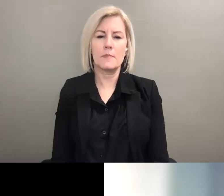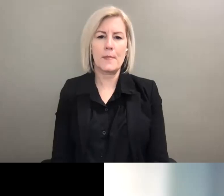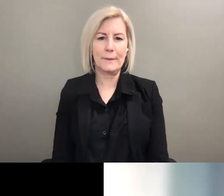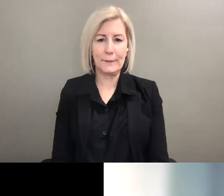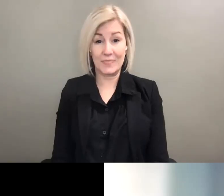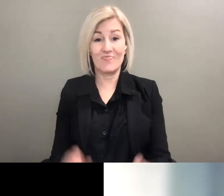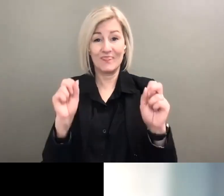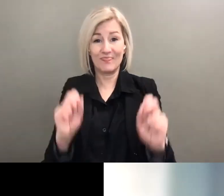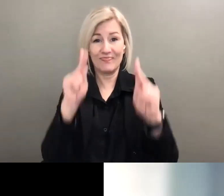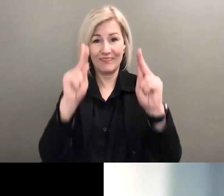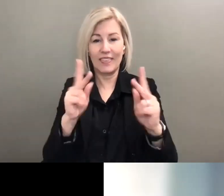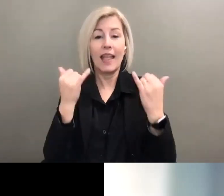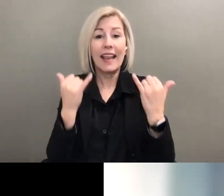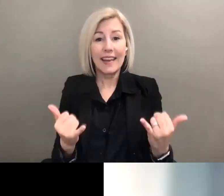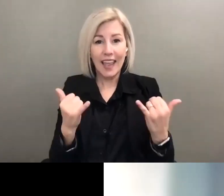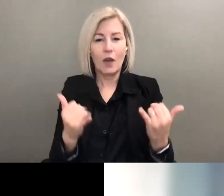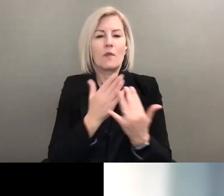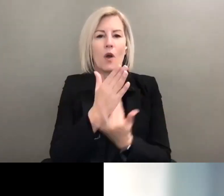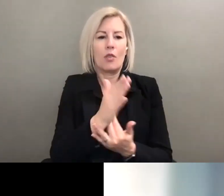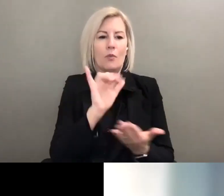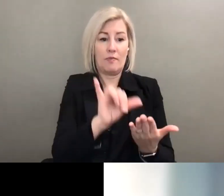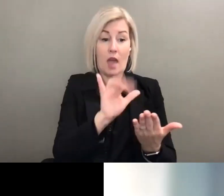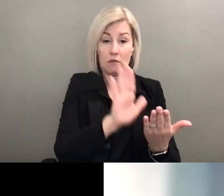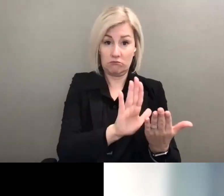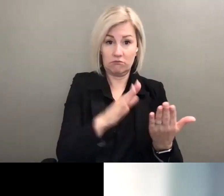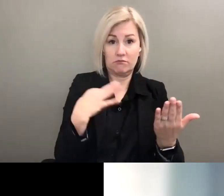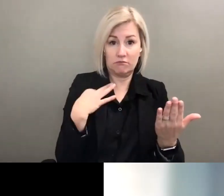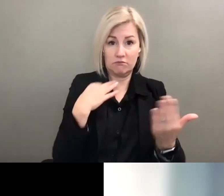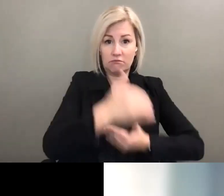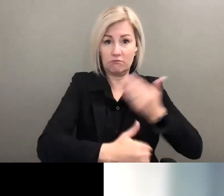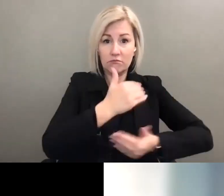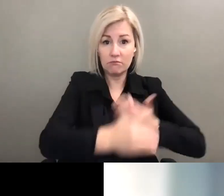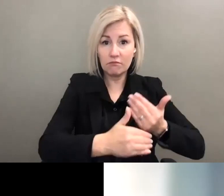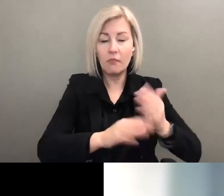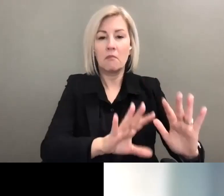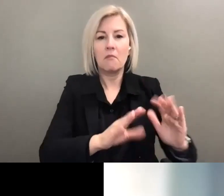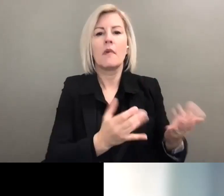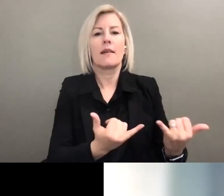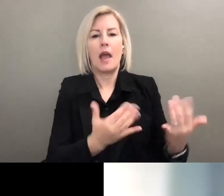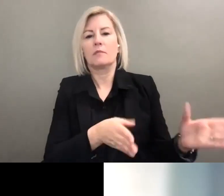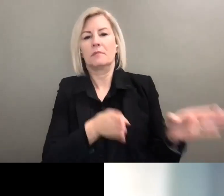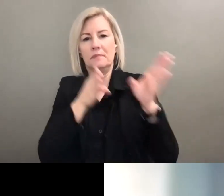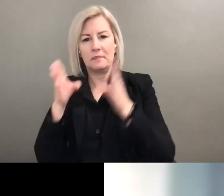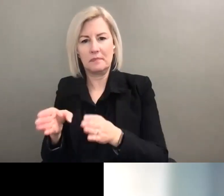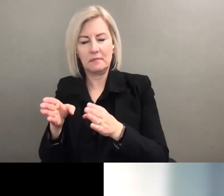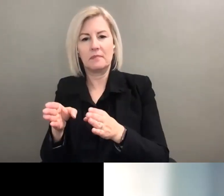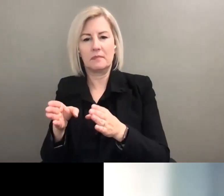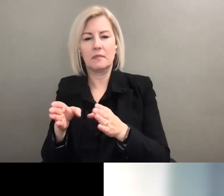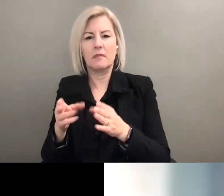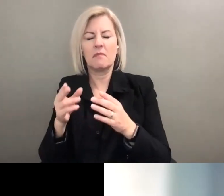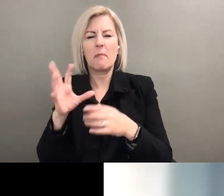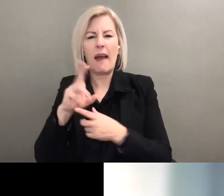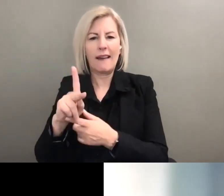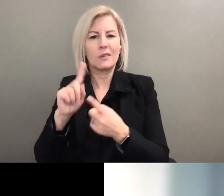All right, now that we've gone through the application itself, I'm going to bring us back to the slide deck for a little bit